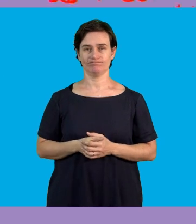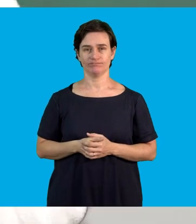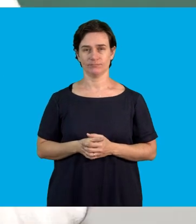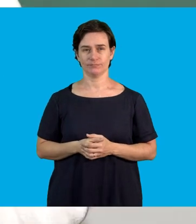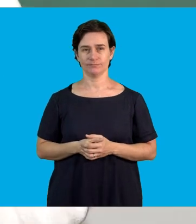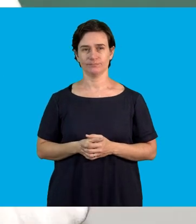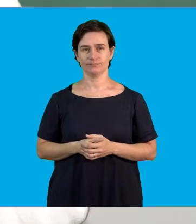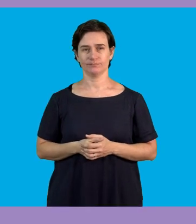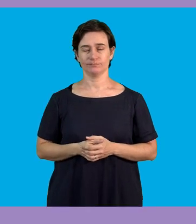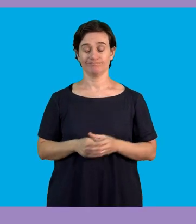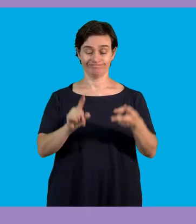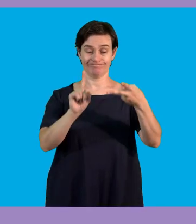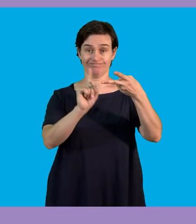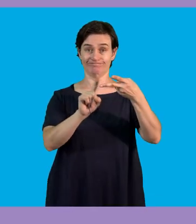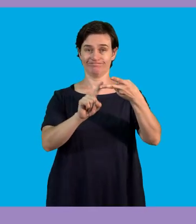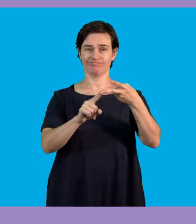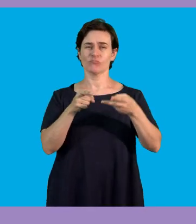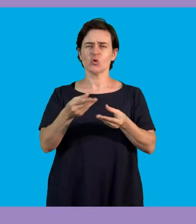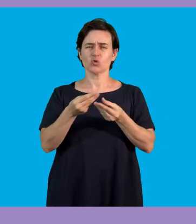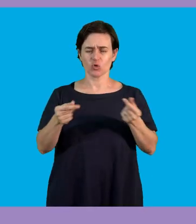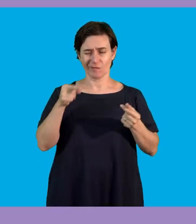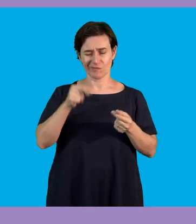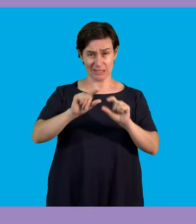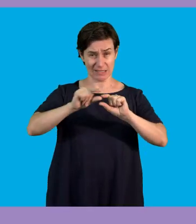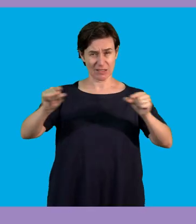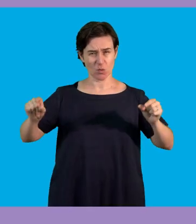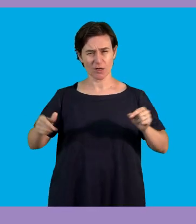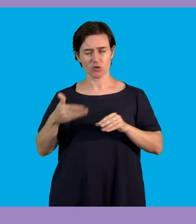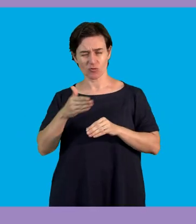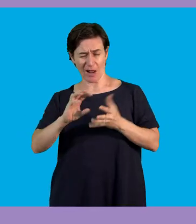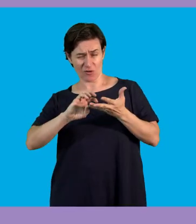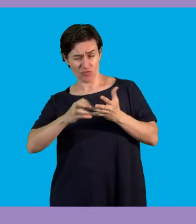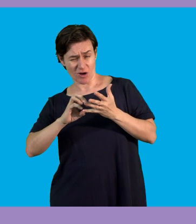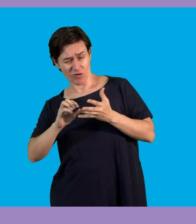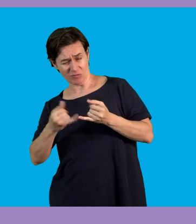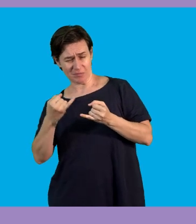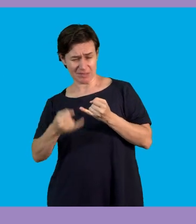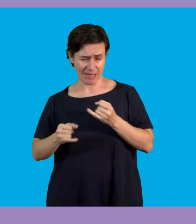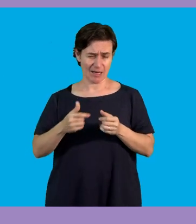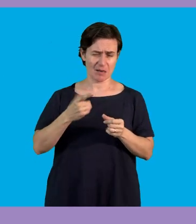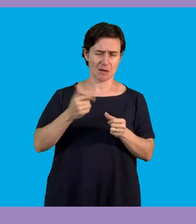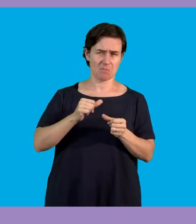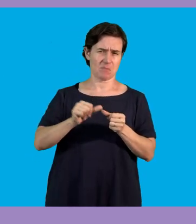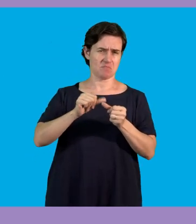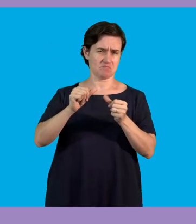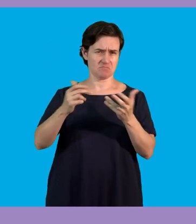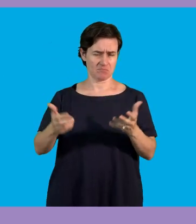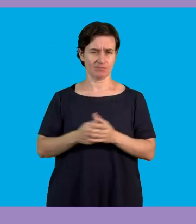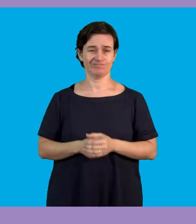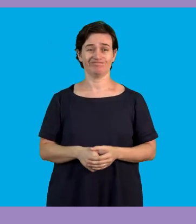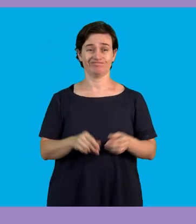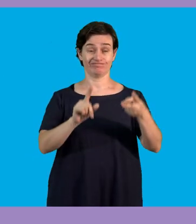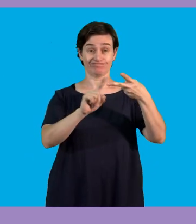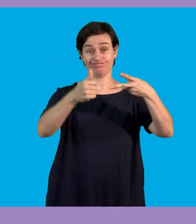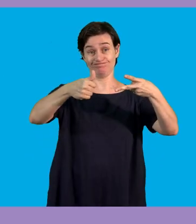one. Solve the following equation by trial and improvement. Our first equation is 4x minus